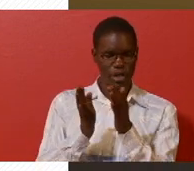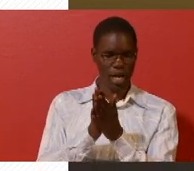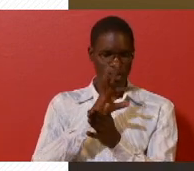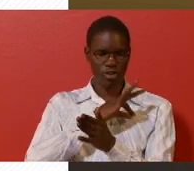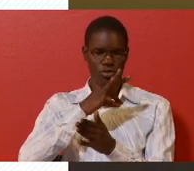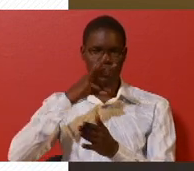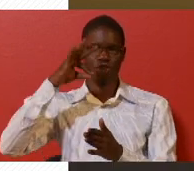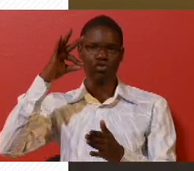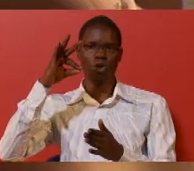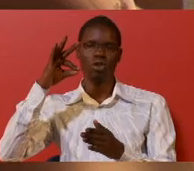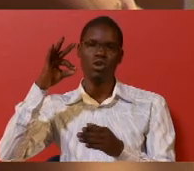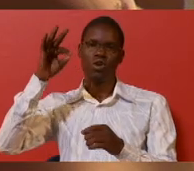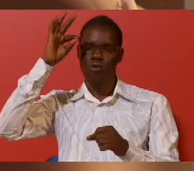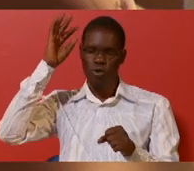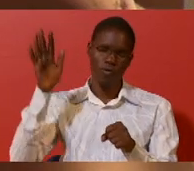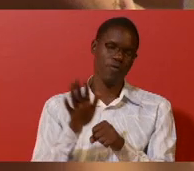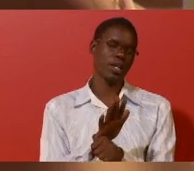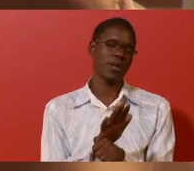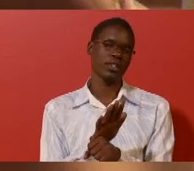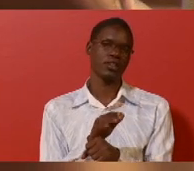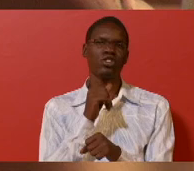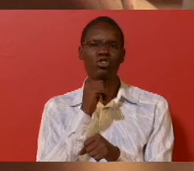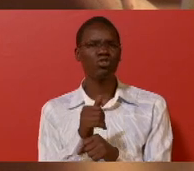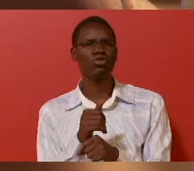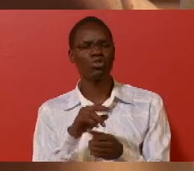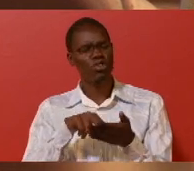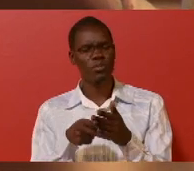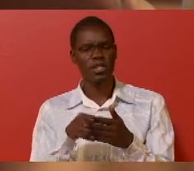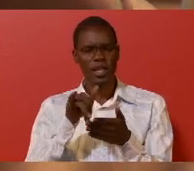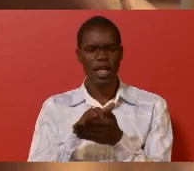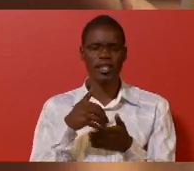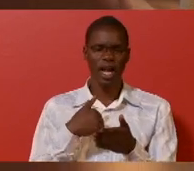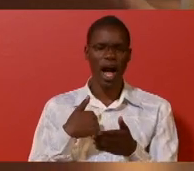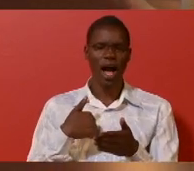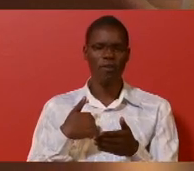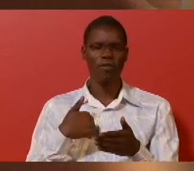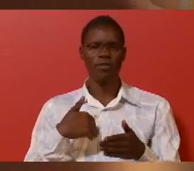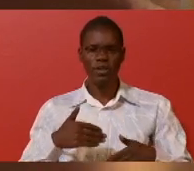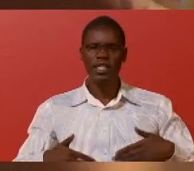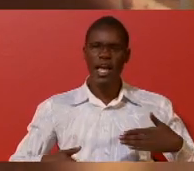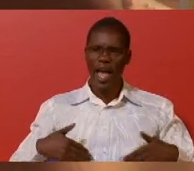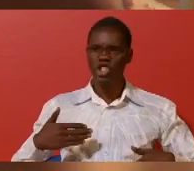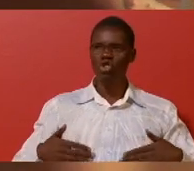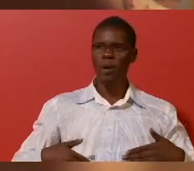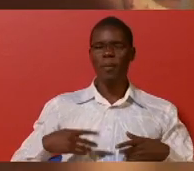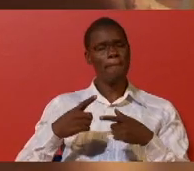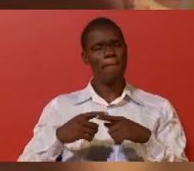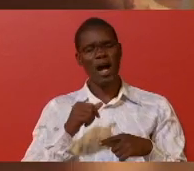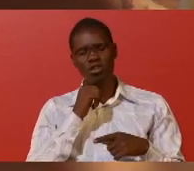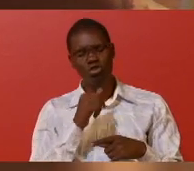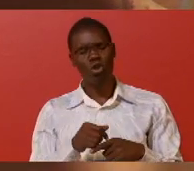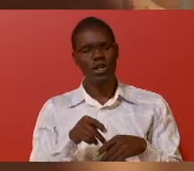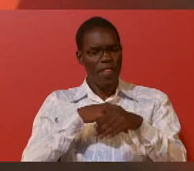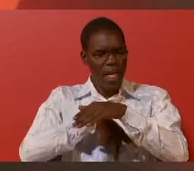fulfillment. Now, it doesn't mean that there won't be pleasure, but that's not the primary purpose